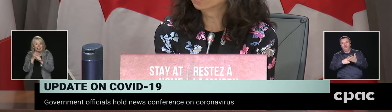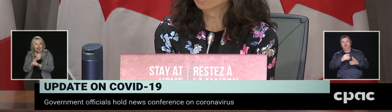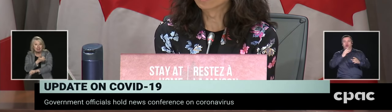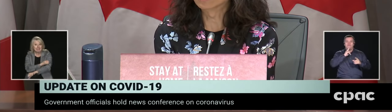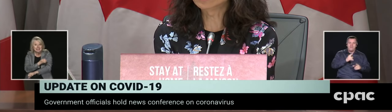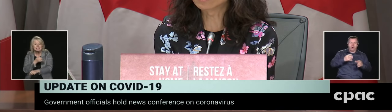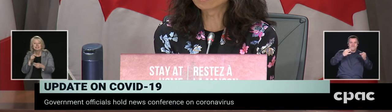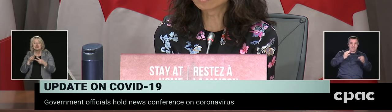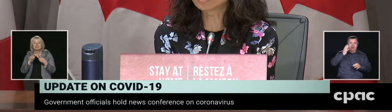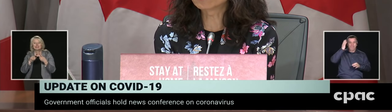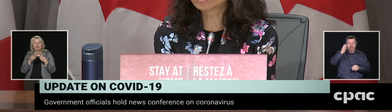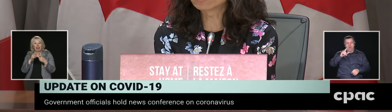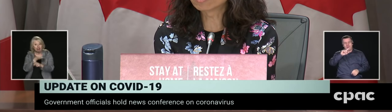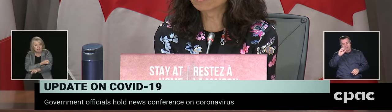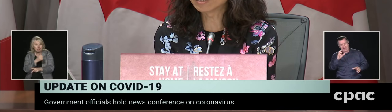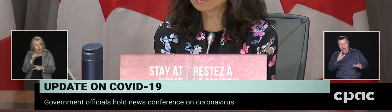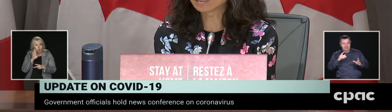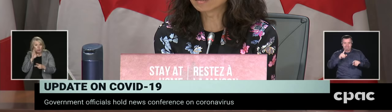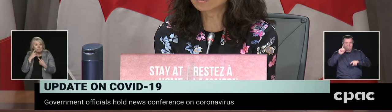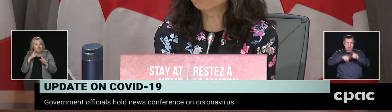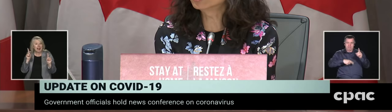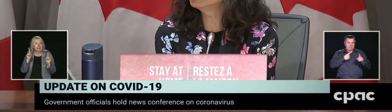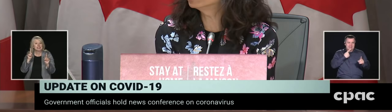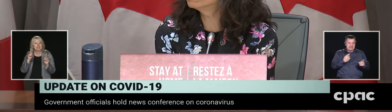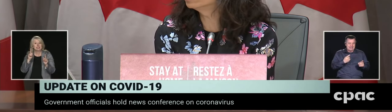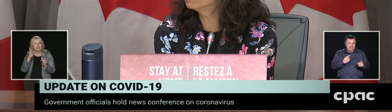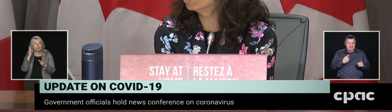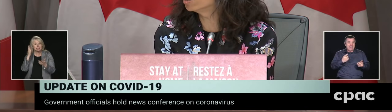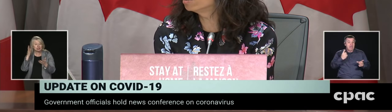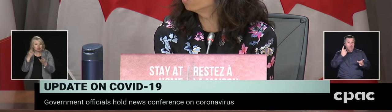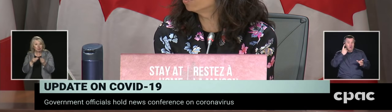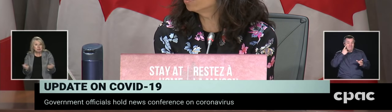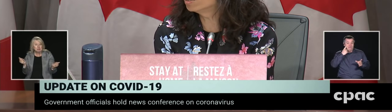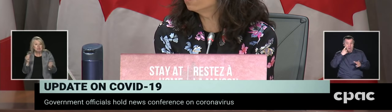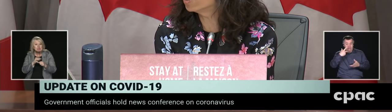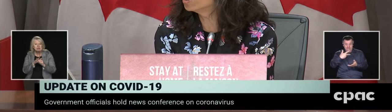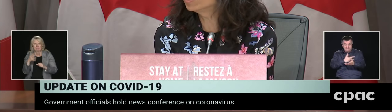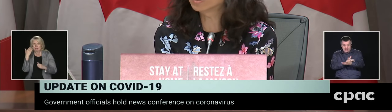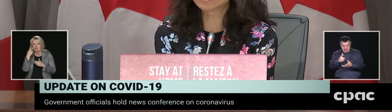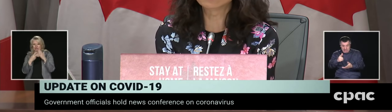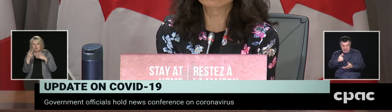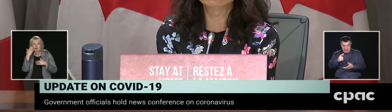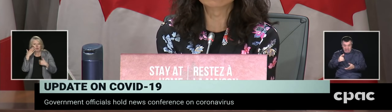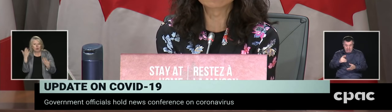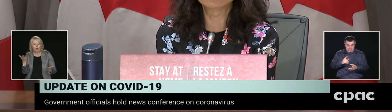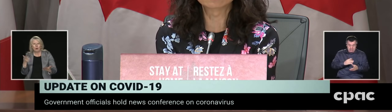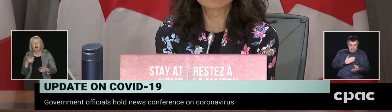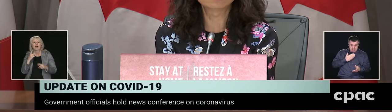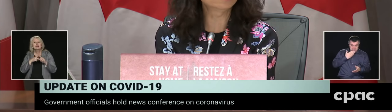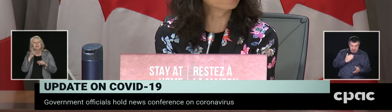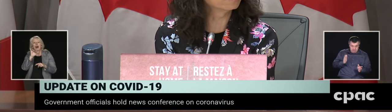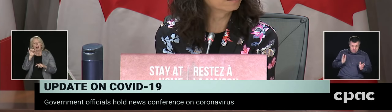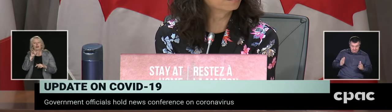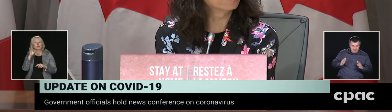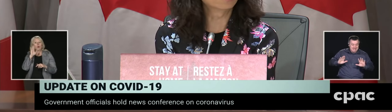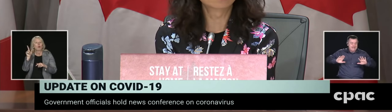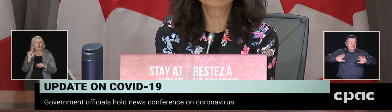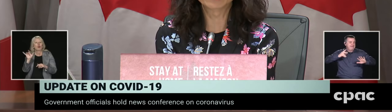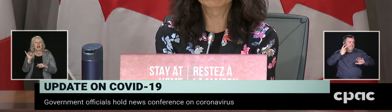is. The other thing that we don't know about is the evolution of this virus. What would this virus be like in another